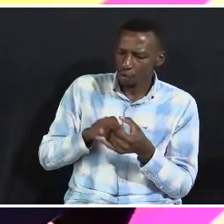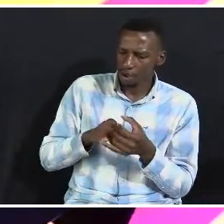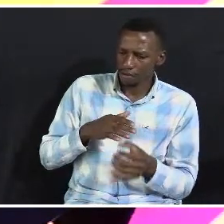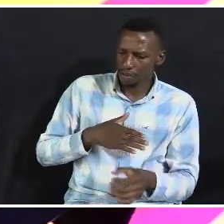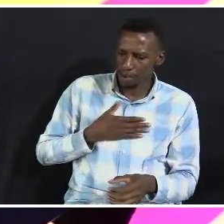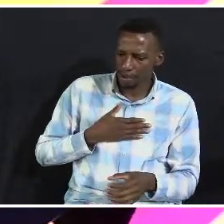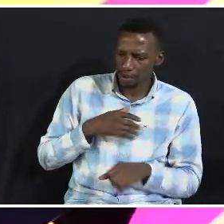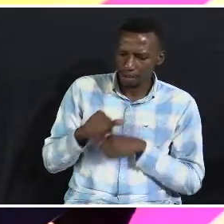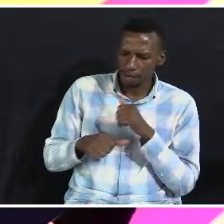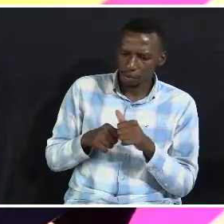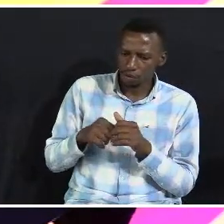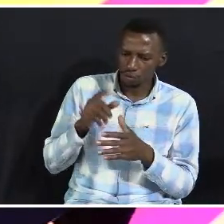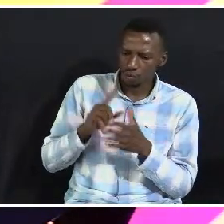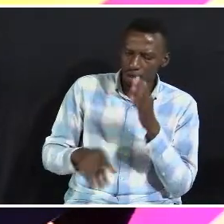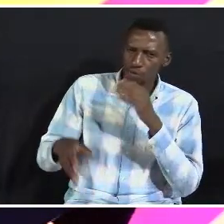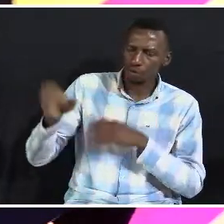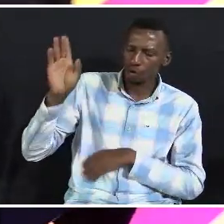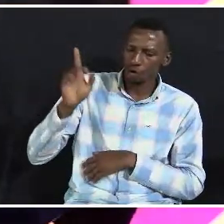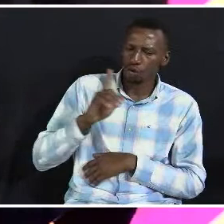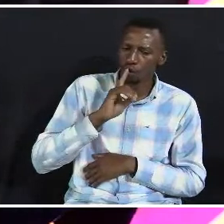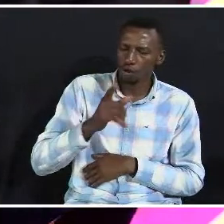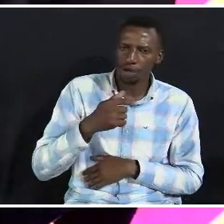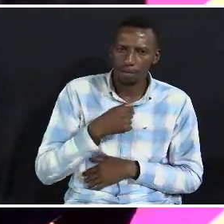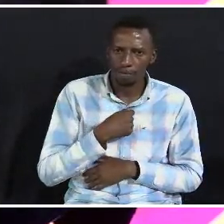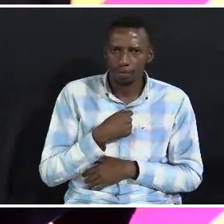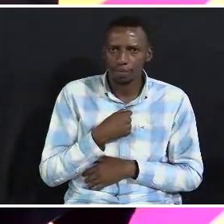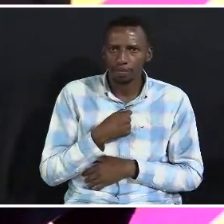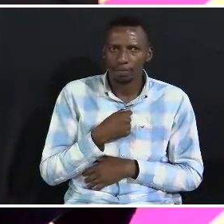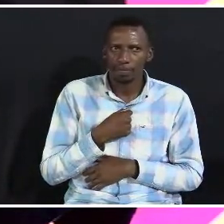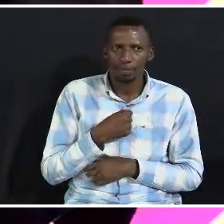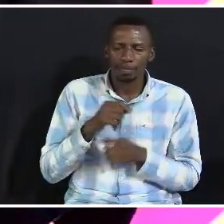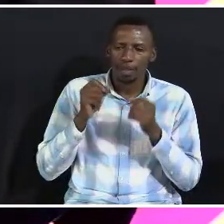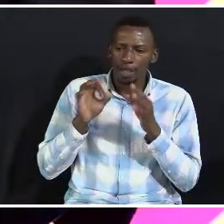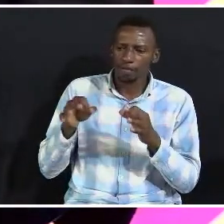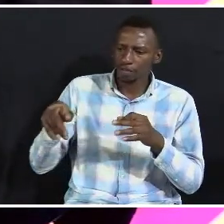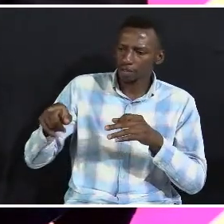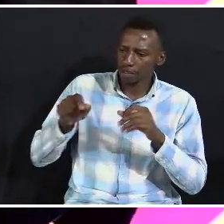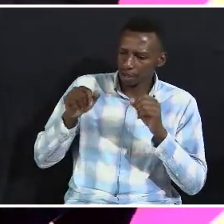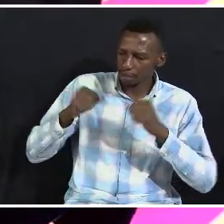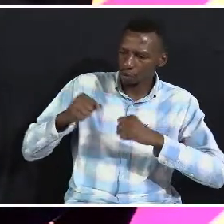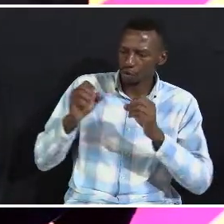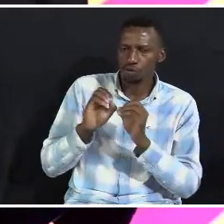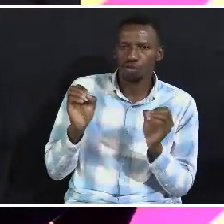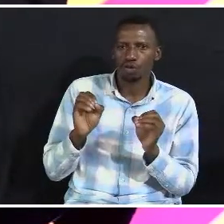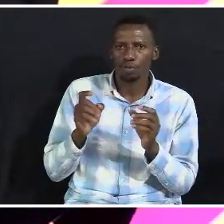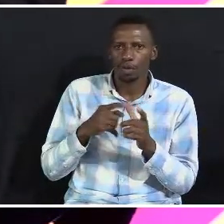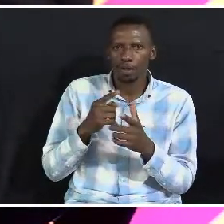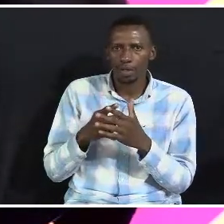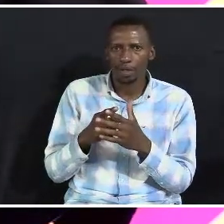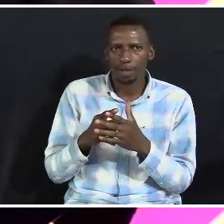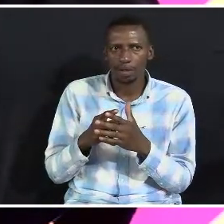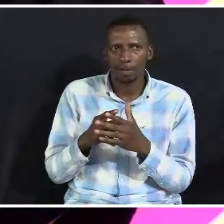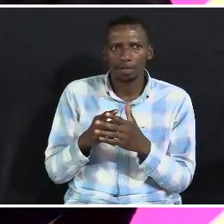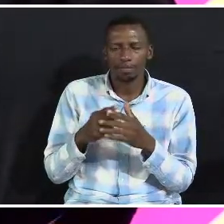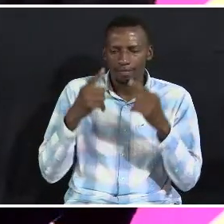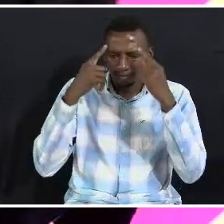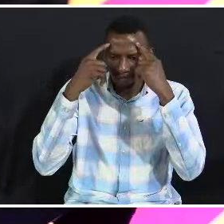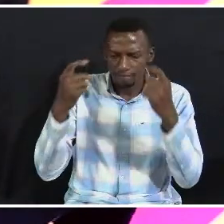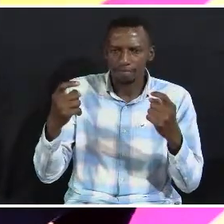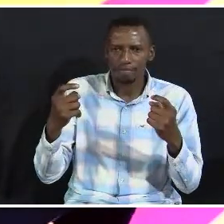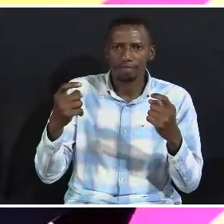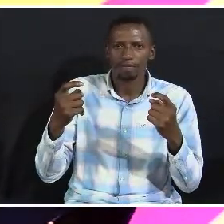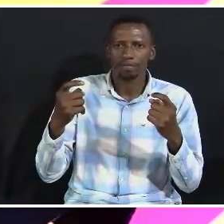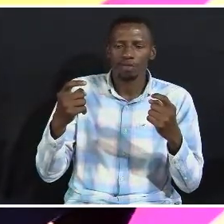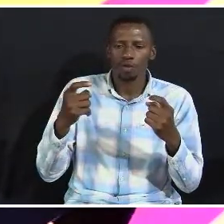command? What if she gives an alternative and hinder him from fulfilling God's command?